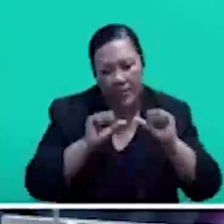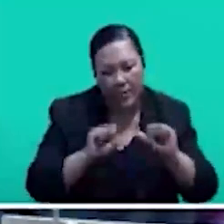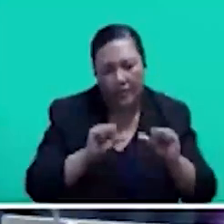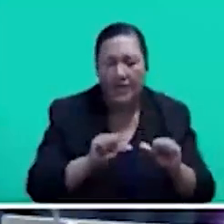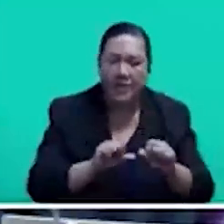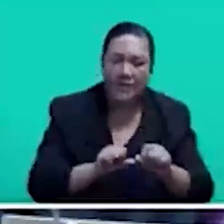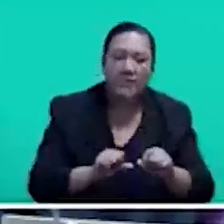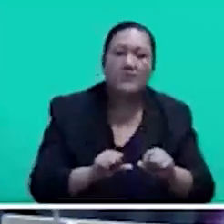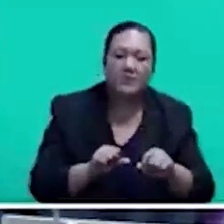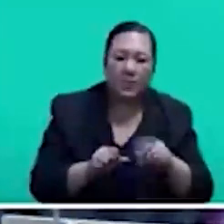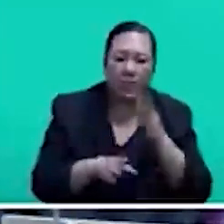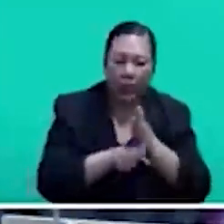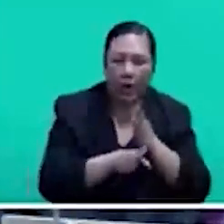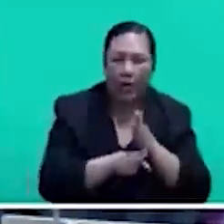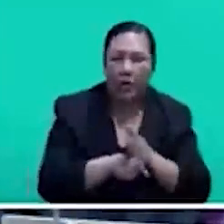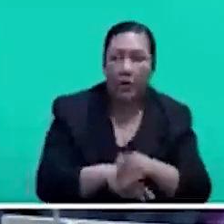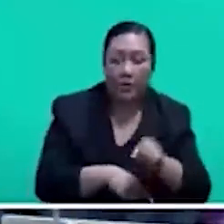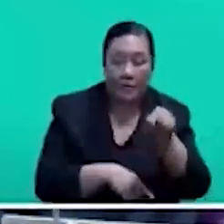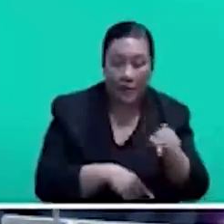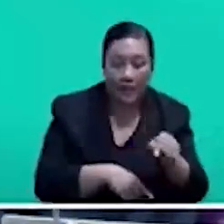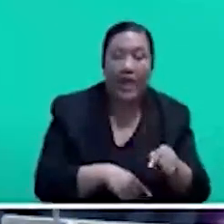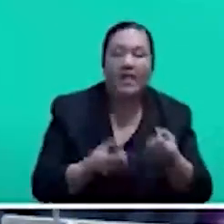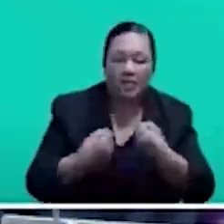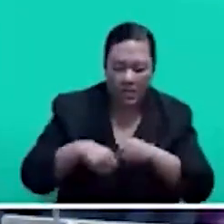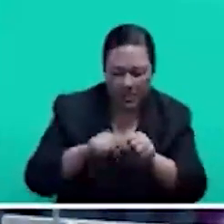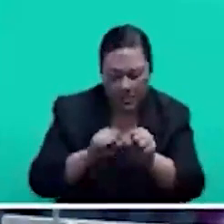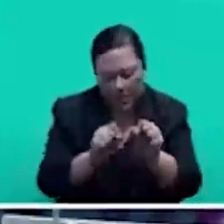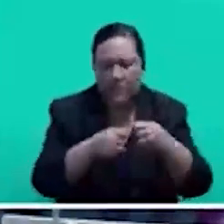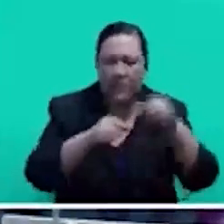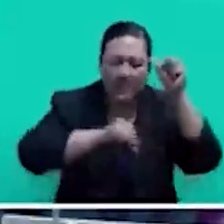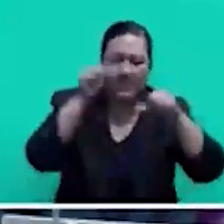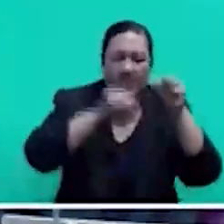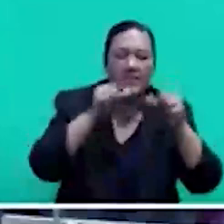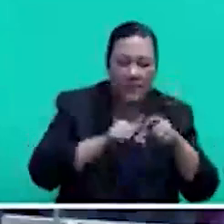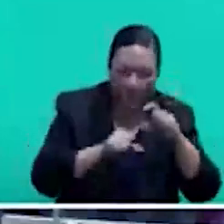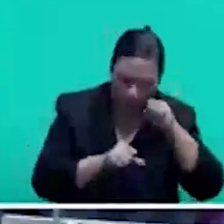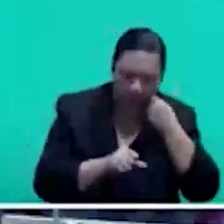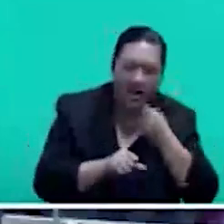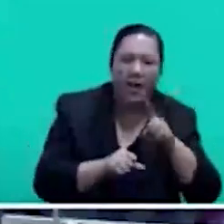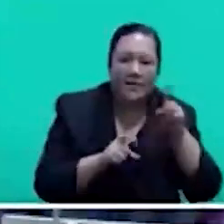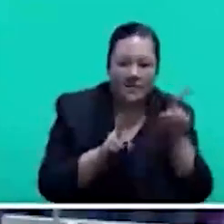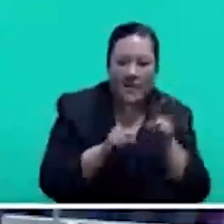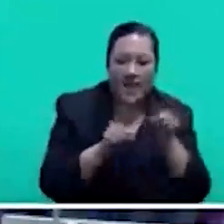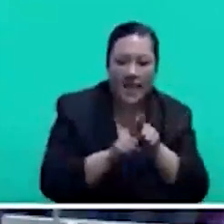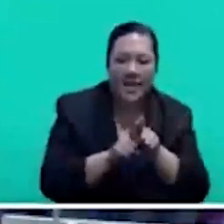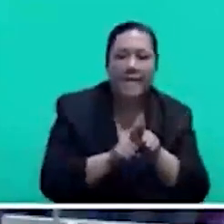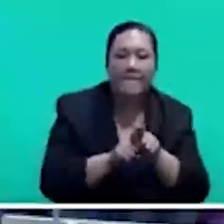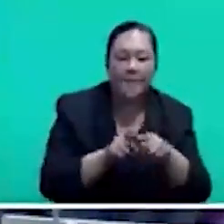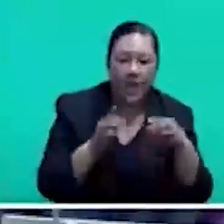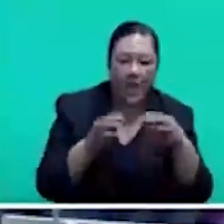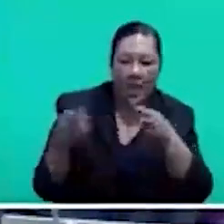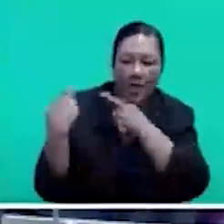Defense and National Security Review will be a strategic assessment of Fiji's national security architecture and the role of